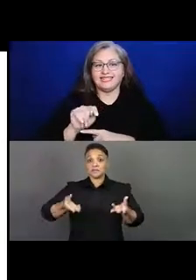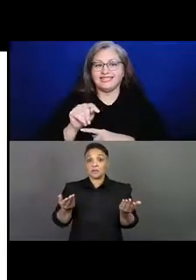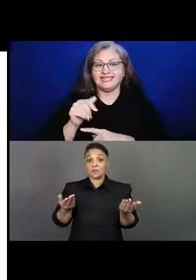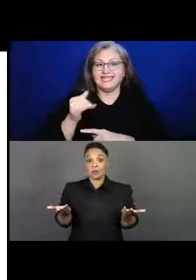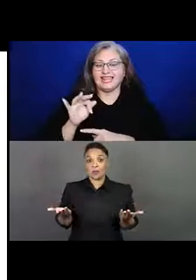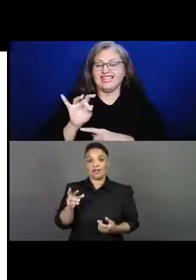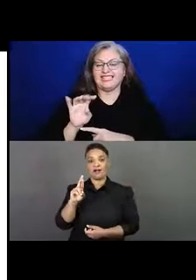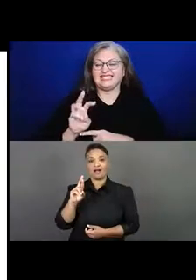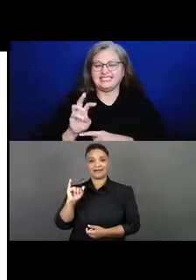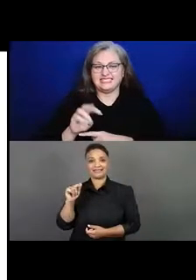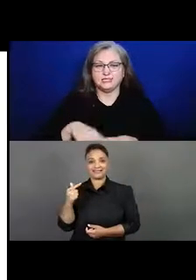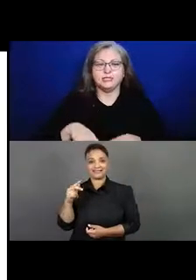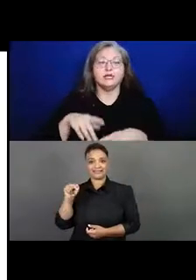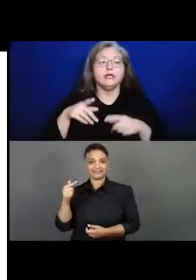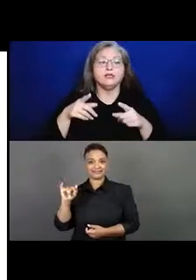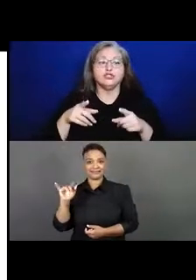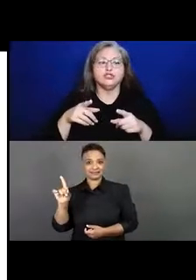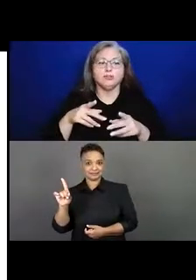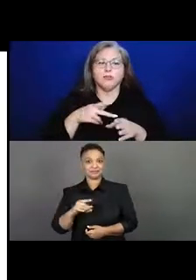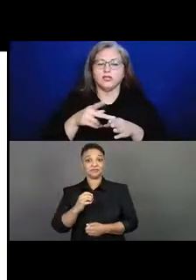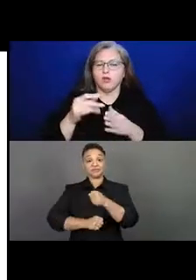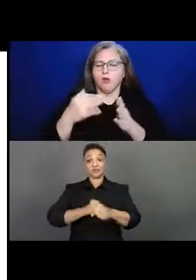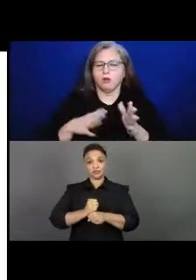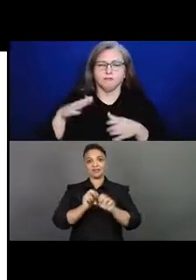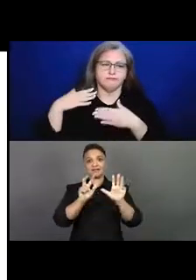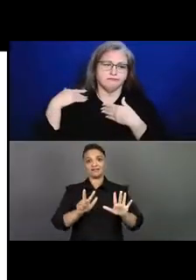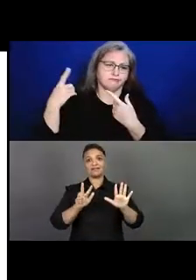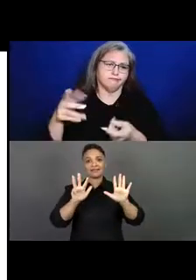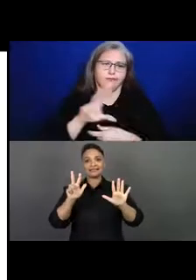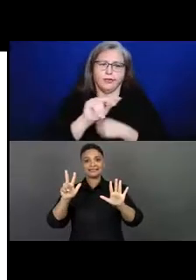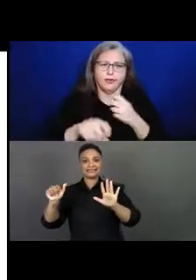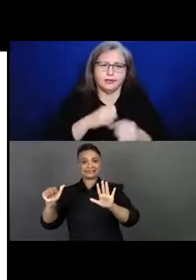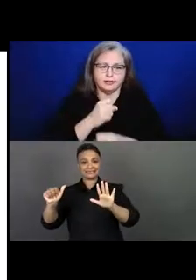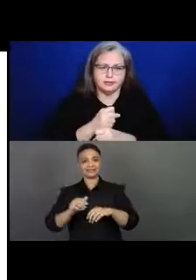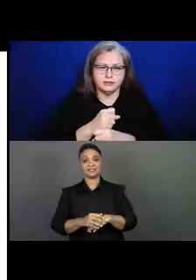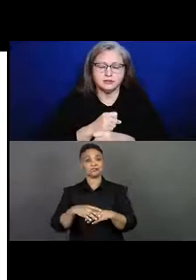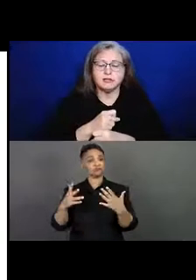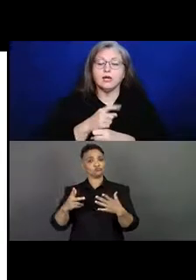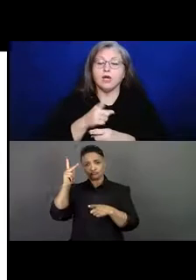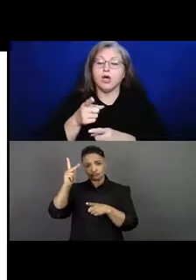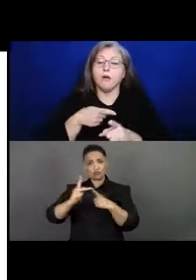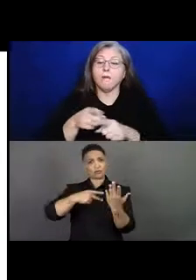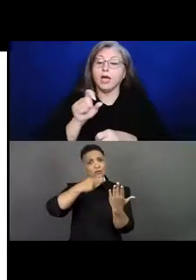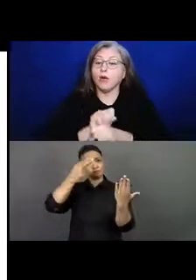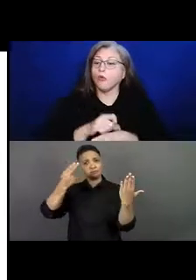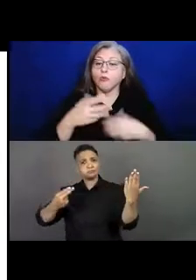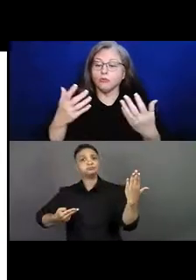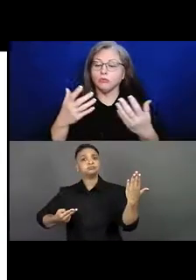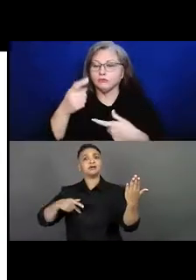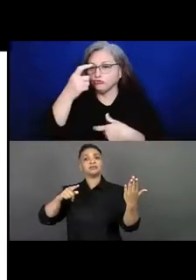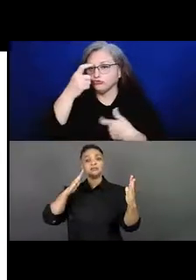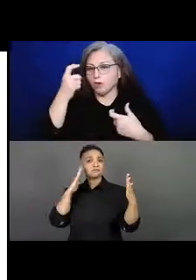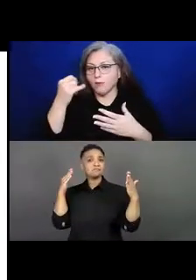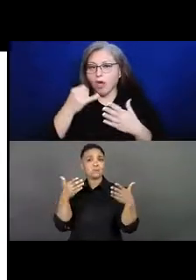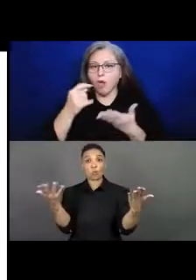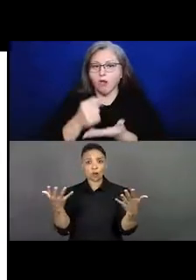1986. She has been a professional artist for over 30 years, and her main work is mainly about trauma art